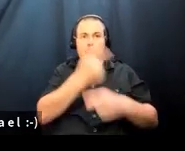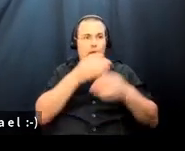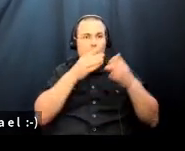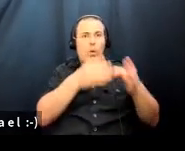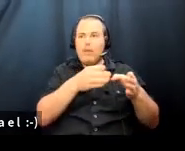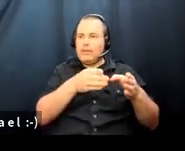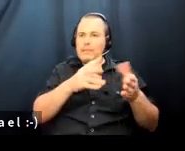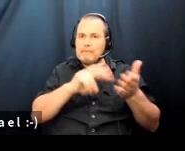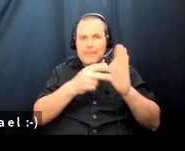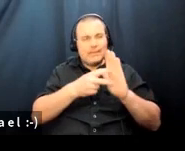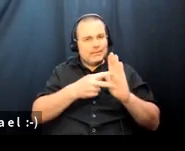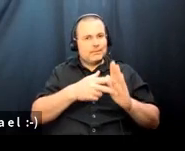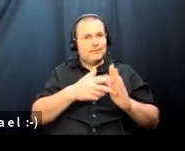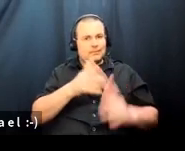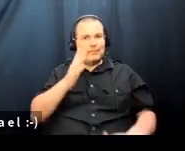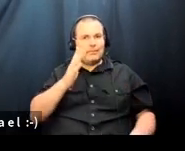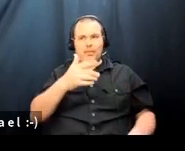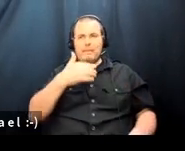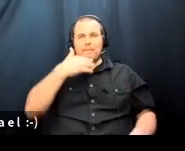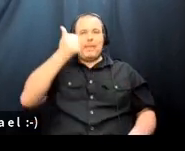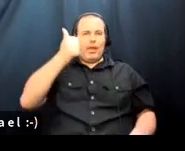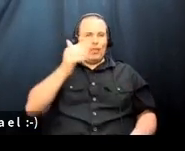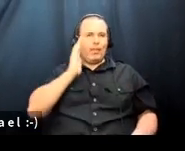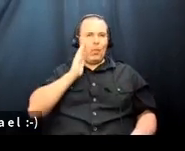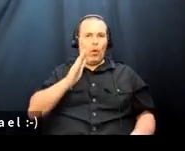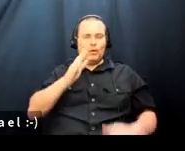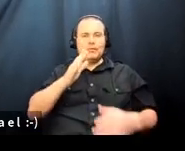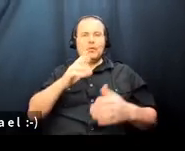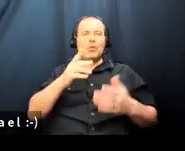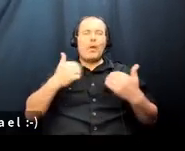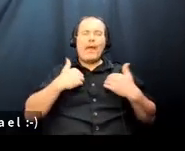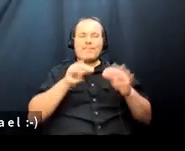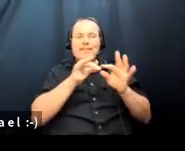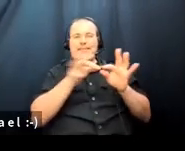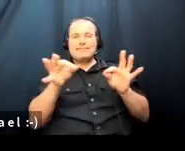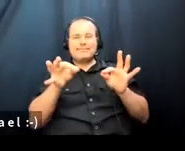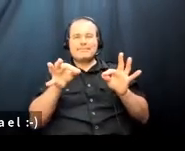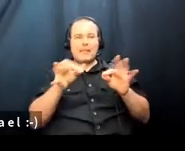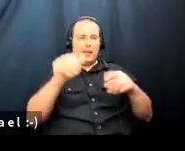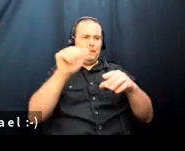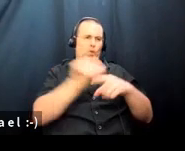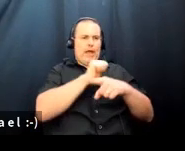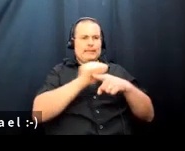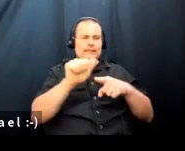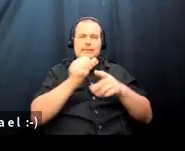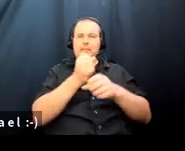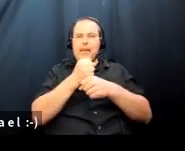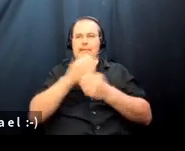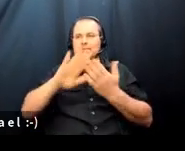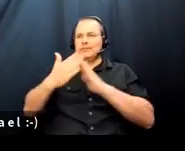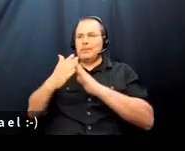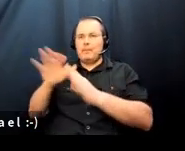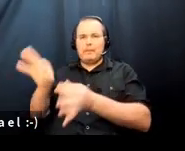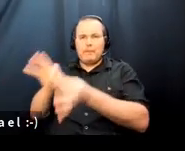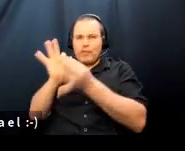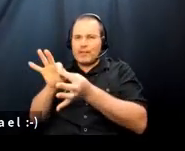off the child is. I mean, we have a saying that says practice makes perfect. That's actually not true. It's